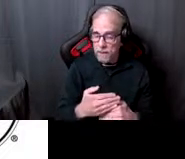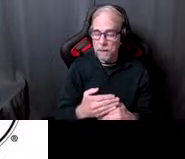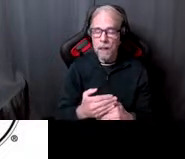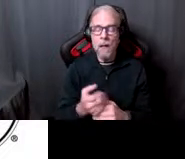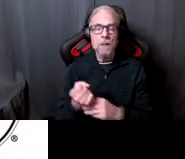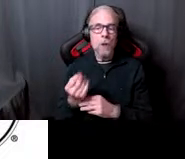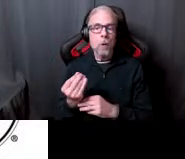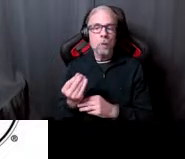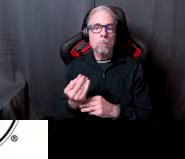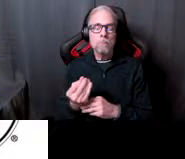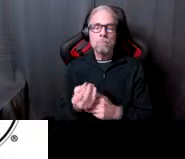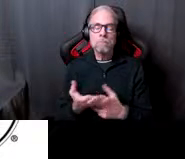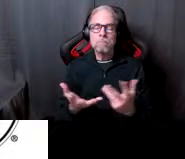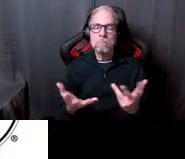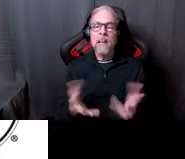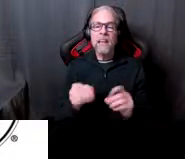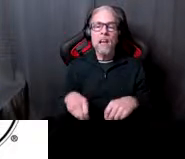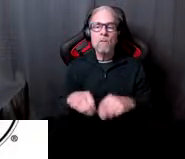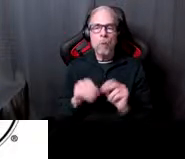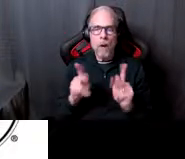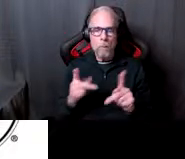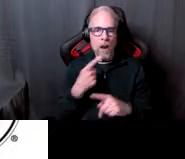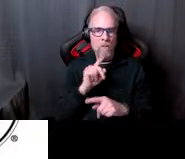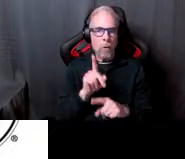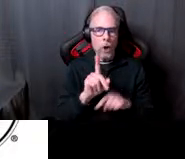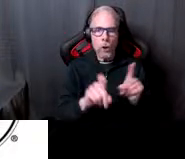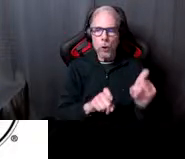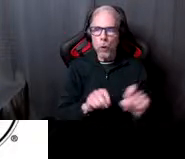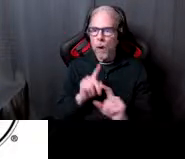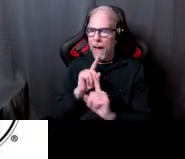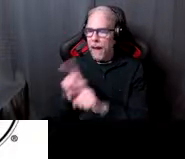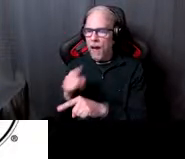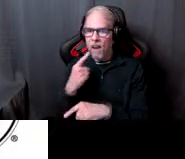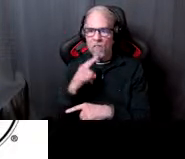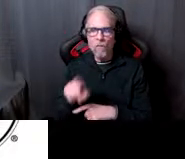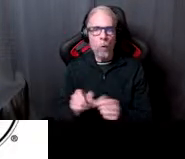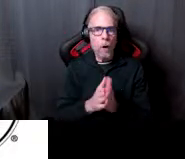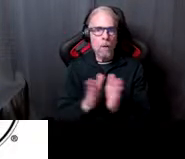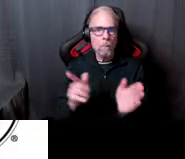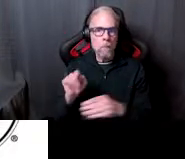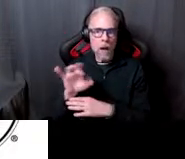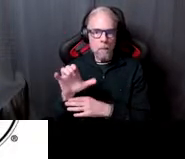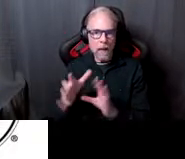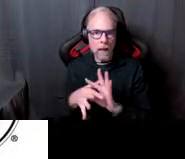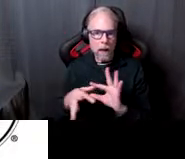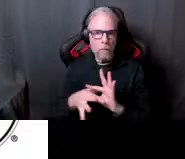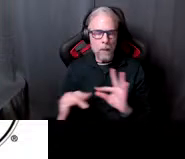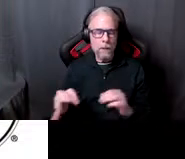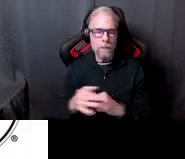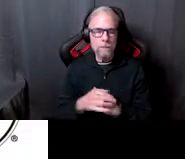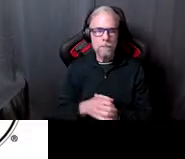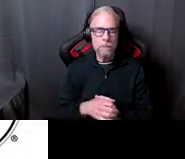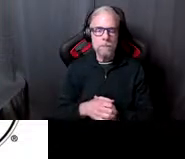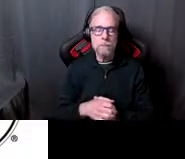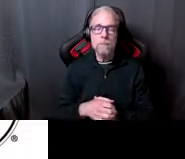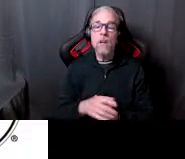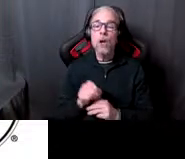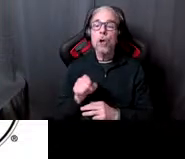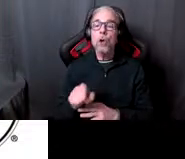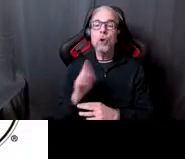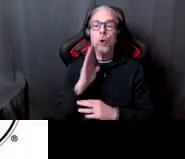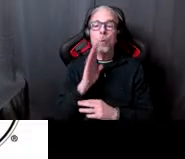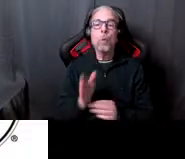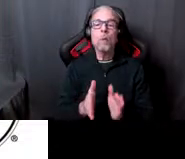So it could be an opportunity for Q&A or public comment. You will be